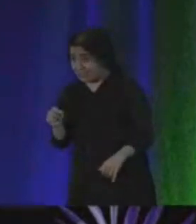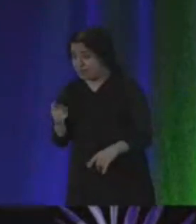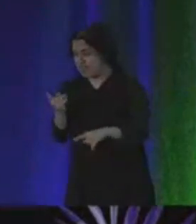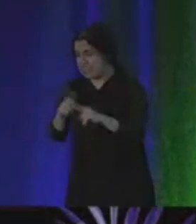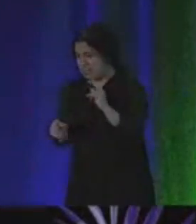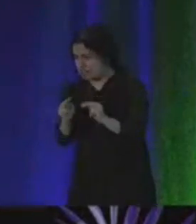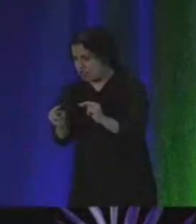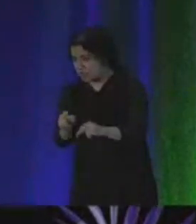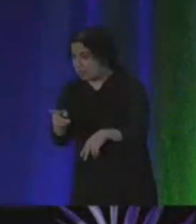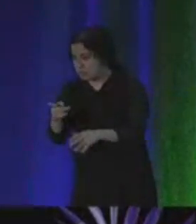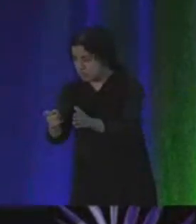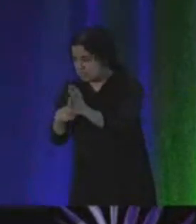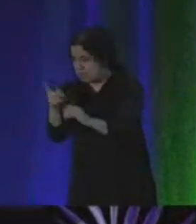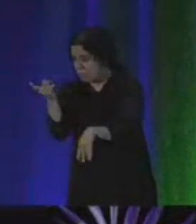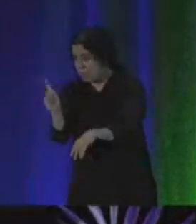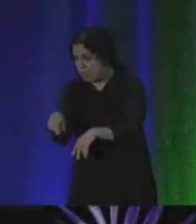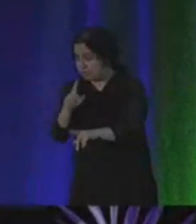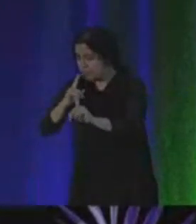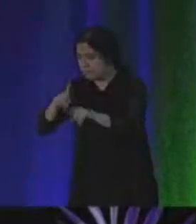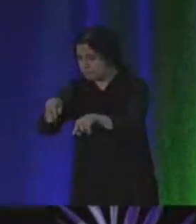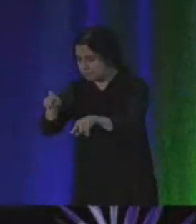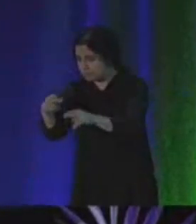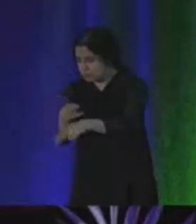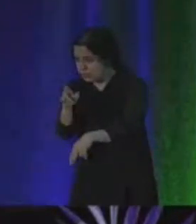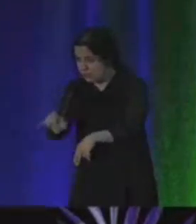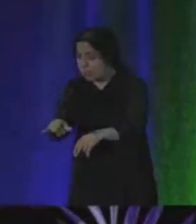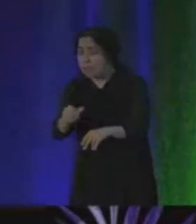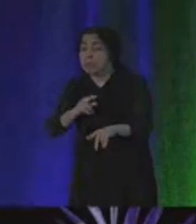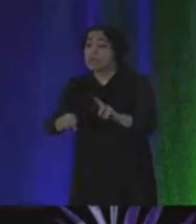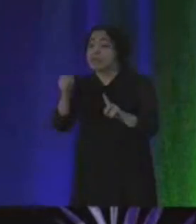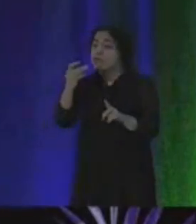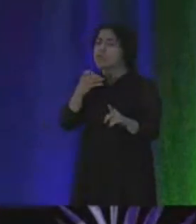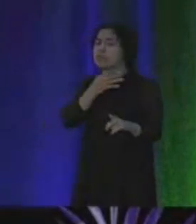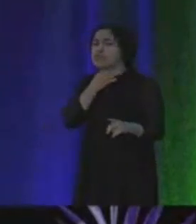non-negotiably. But when using it, if you want to see what's going on,